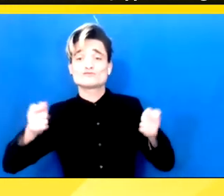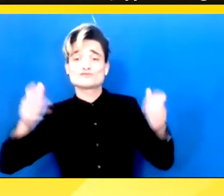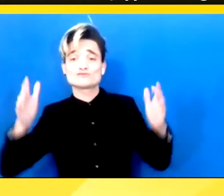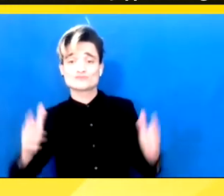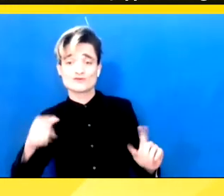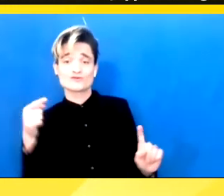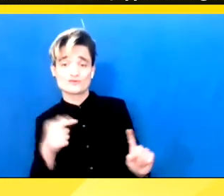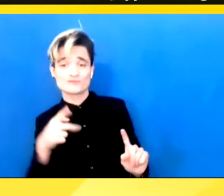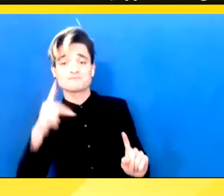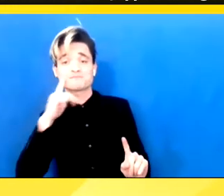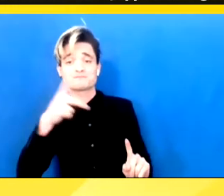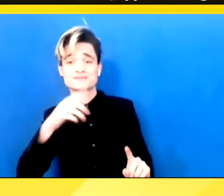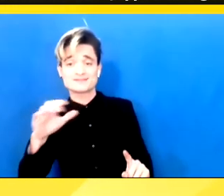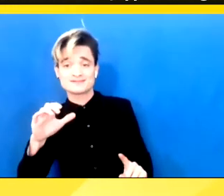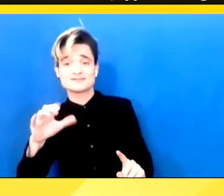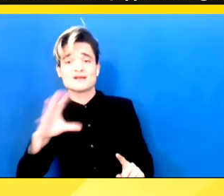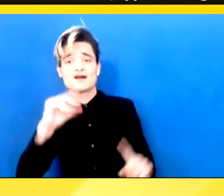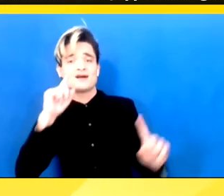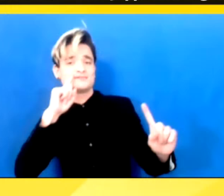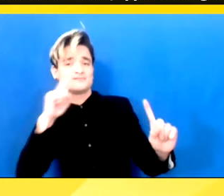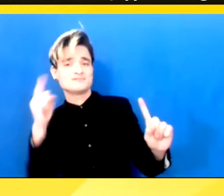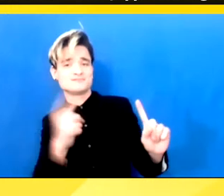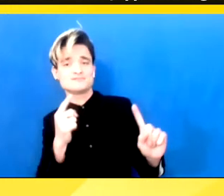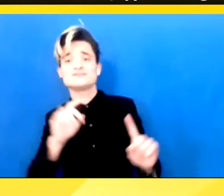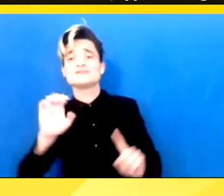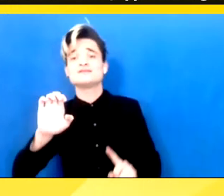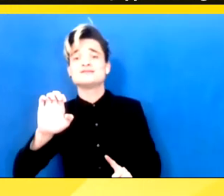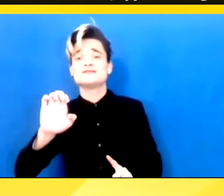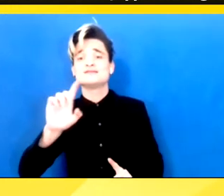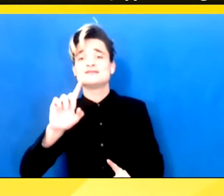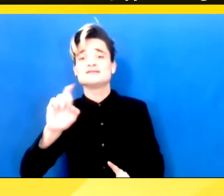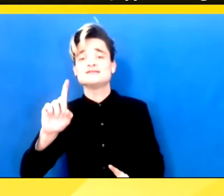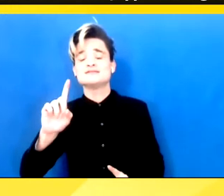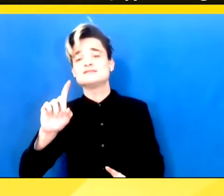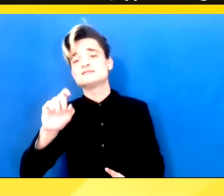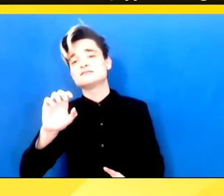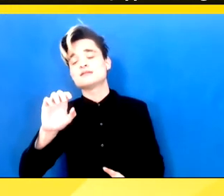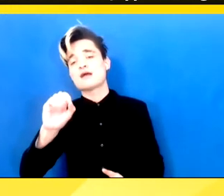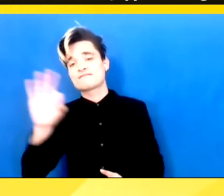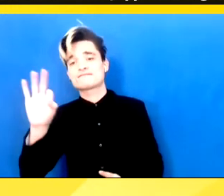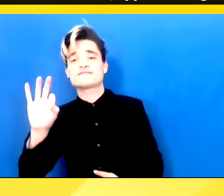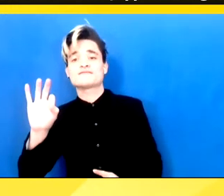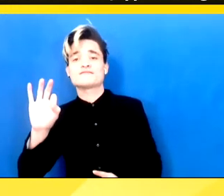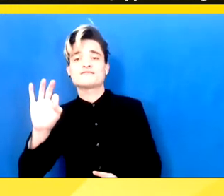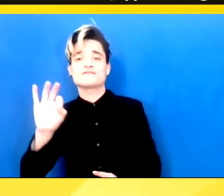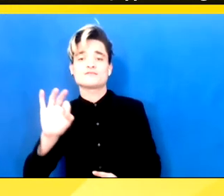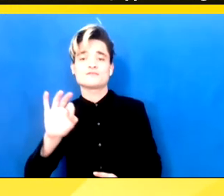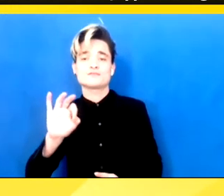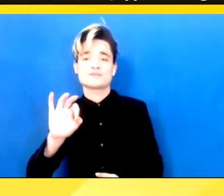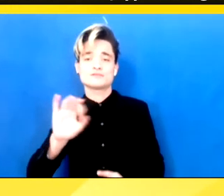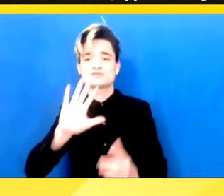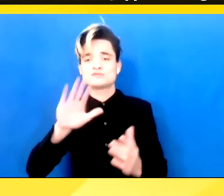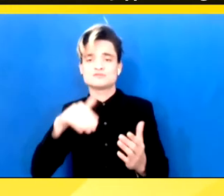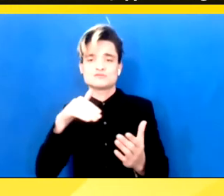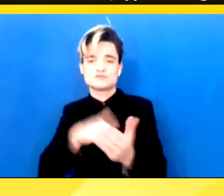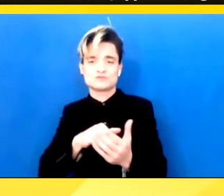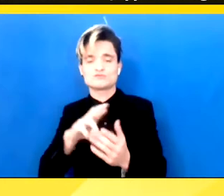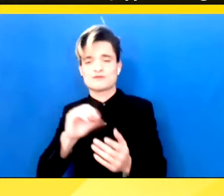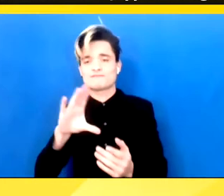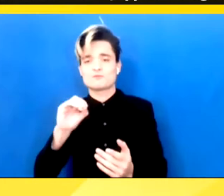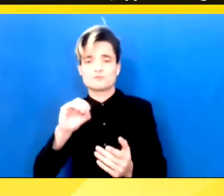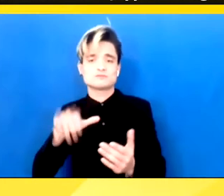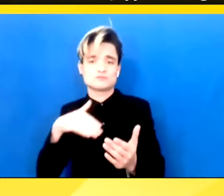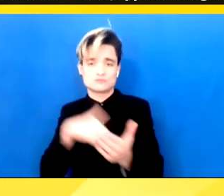the executive director of the Cairo Center. And Liz, do you want to talk to us a little bit, and then we'll go on